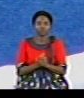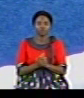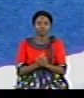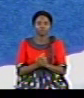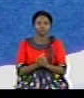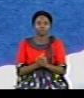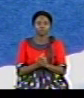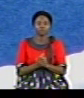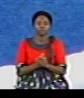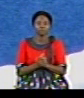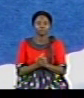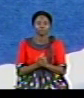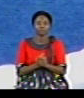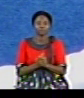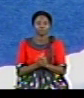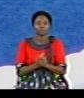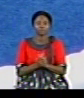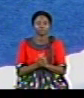I have a promise to me.